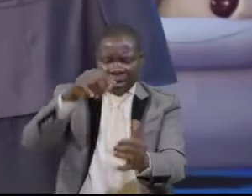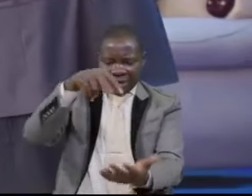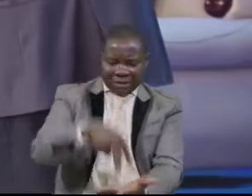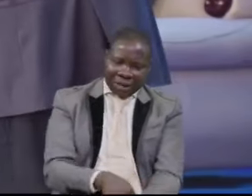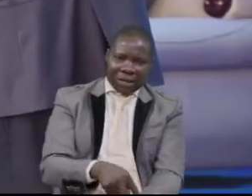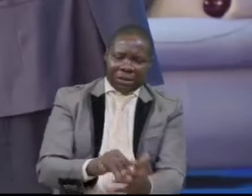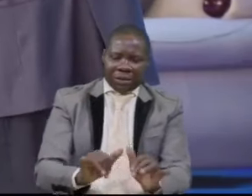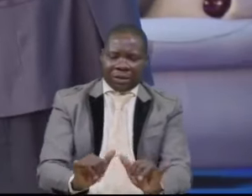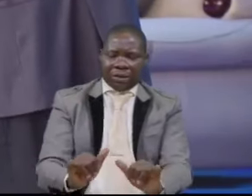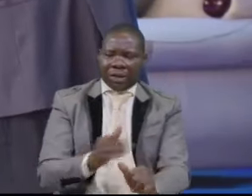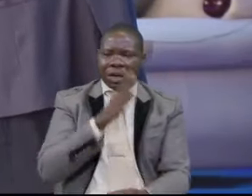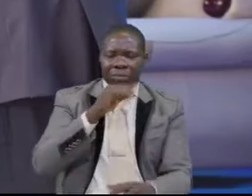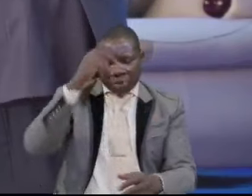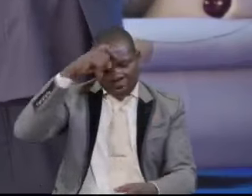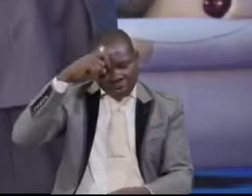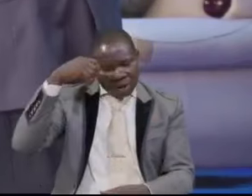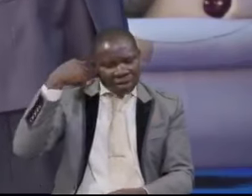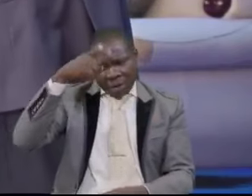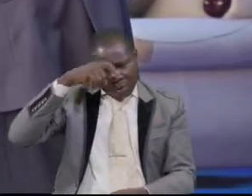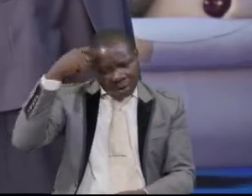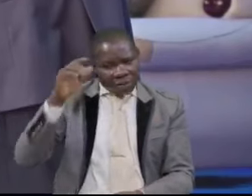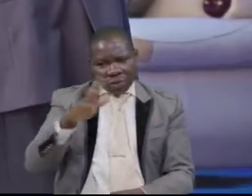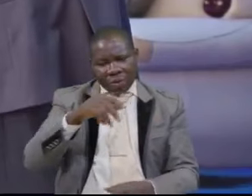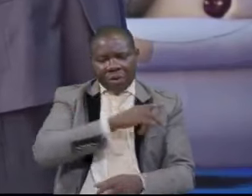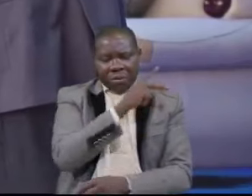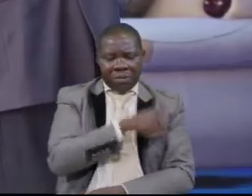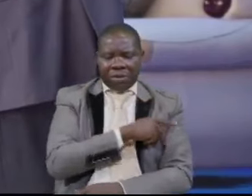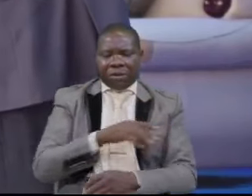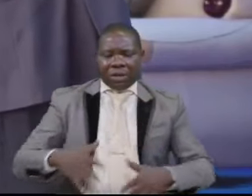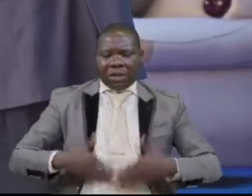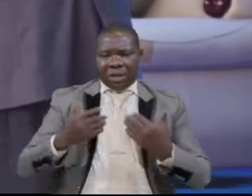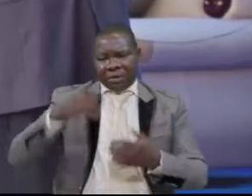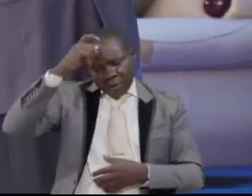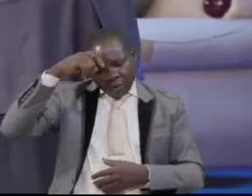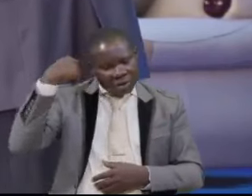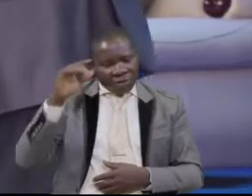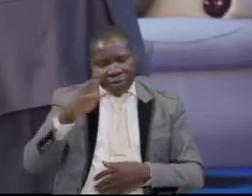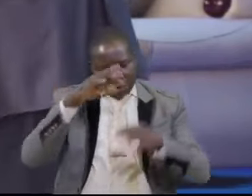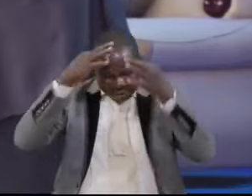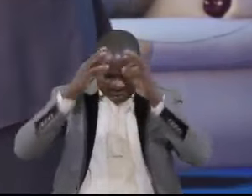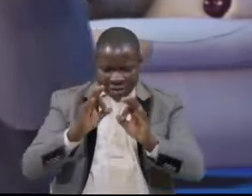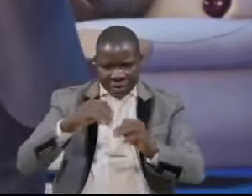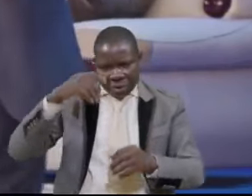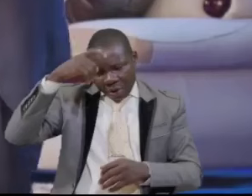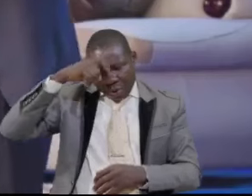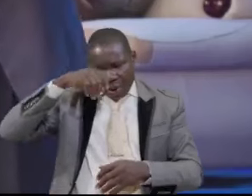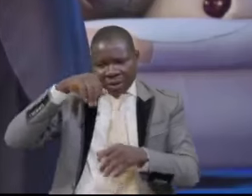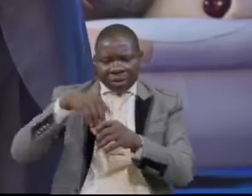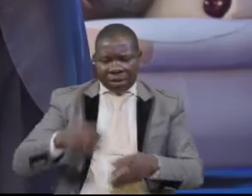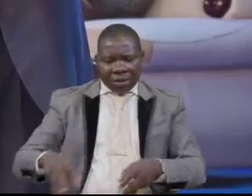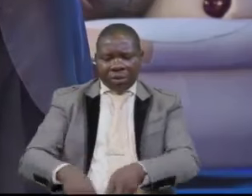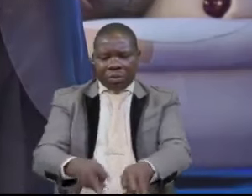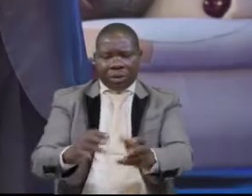wise for your personal life, wise in your decisions, and wise in the direction you are falling, and wise